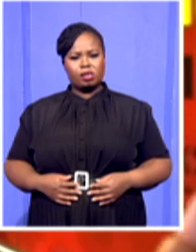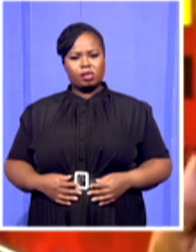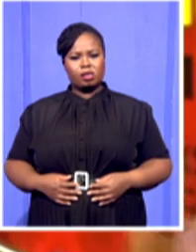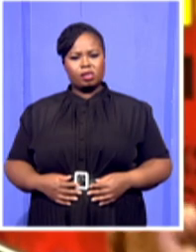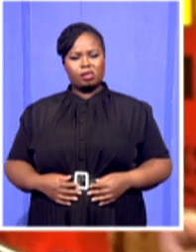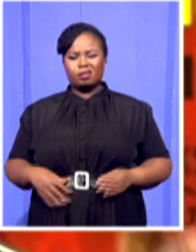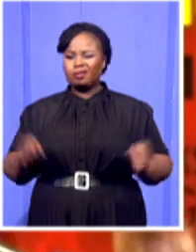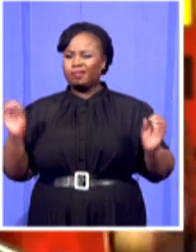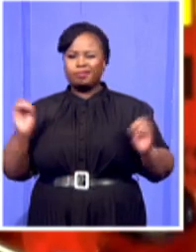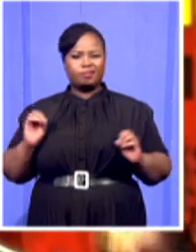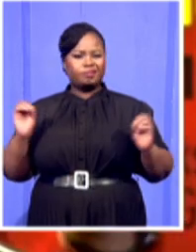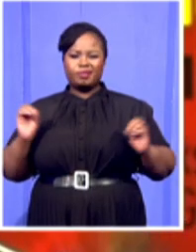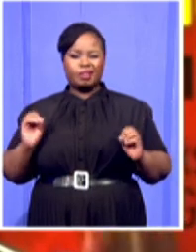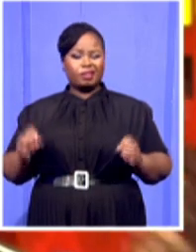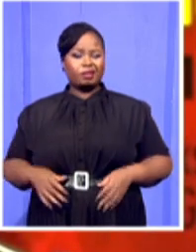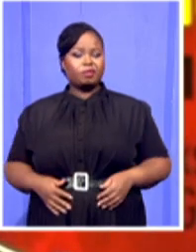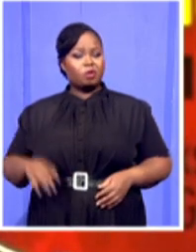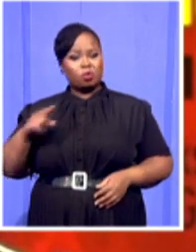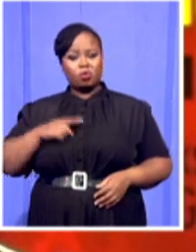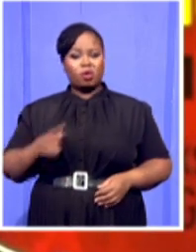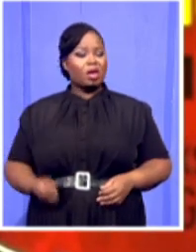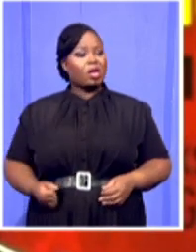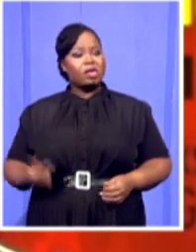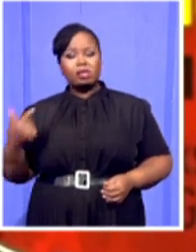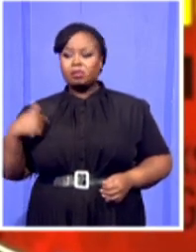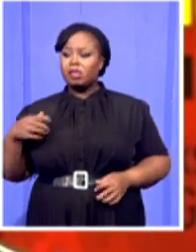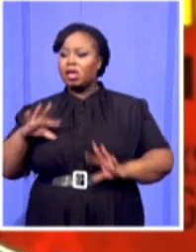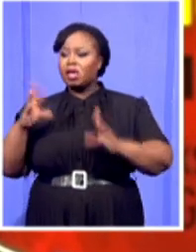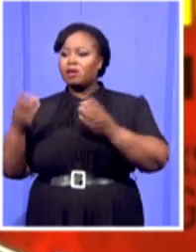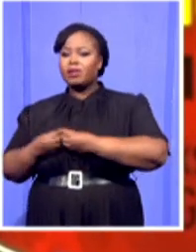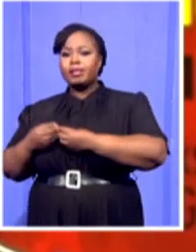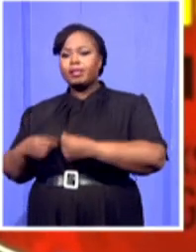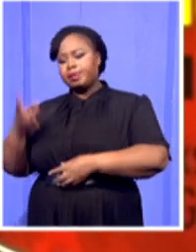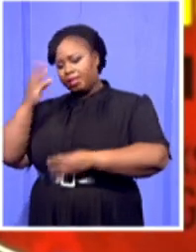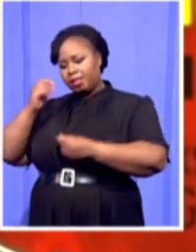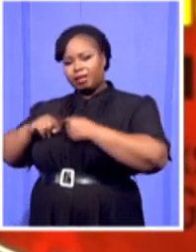There's nothing, because umntu utyale into aze nayo epatini.